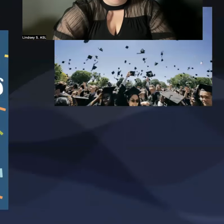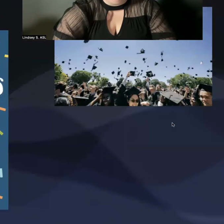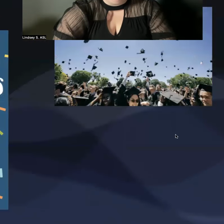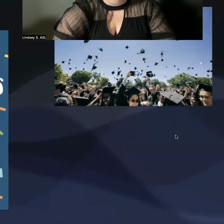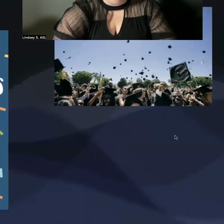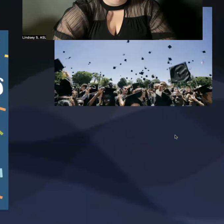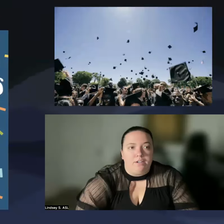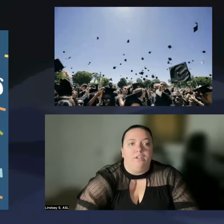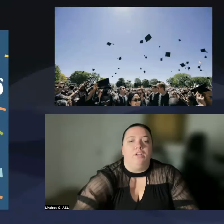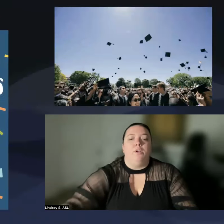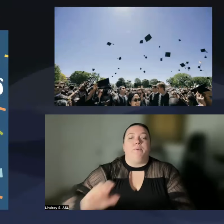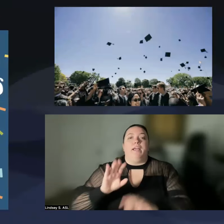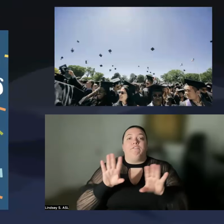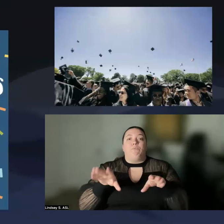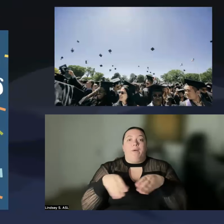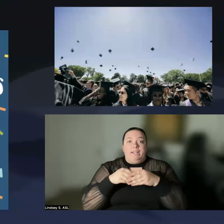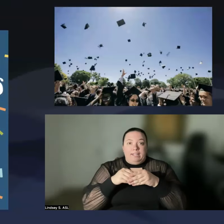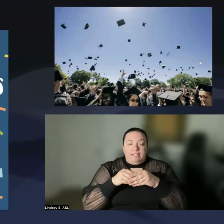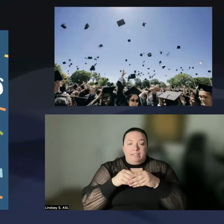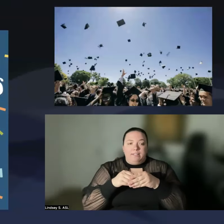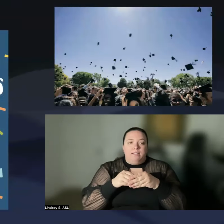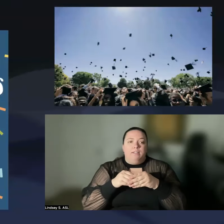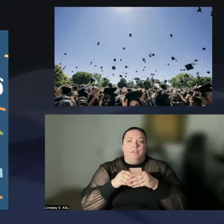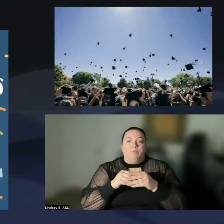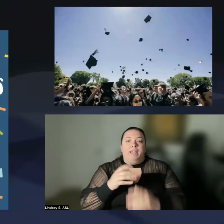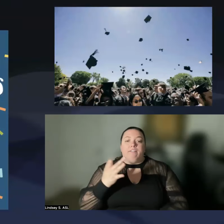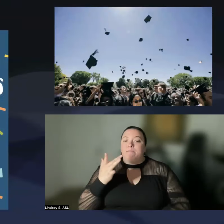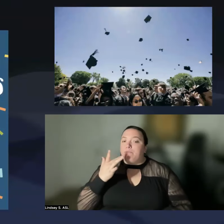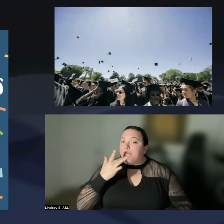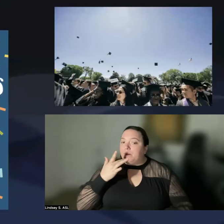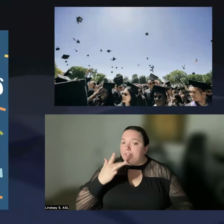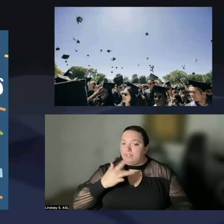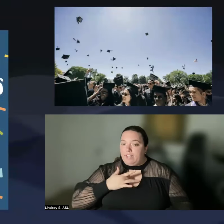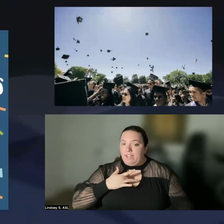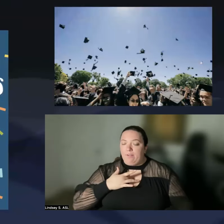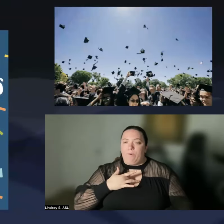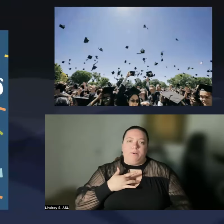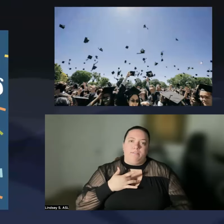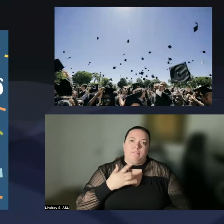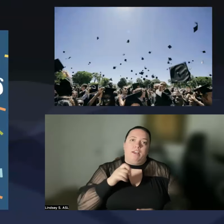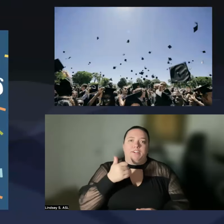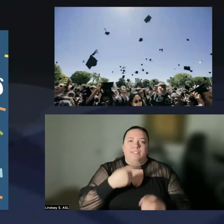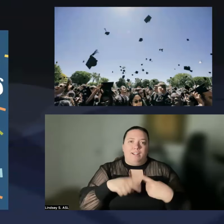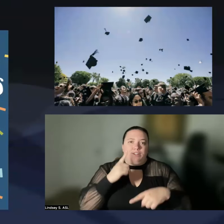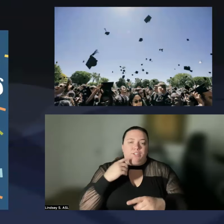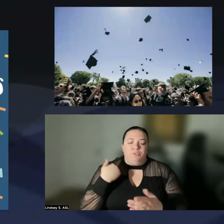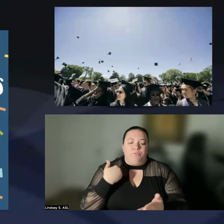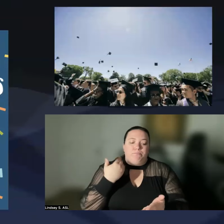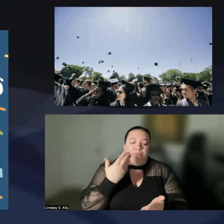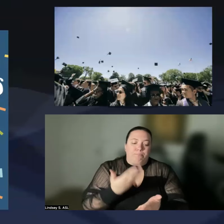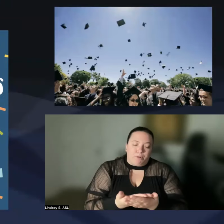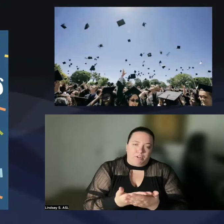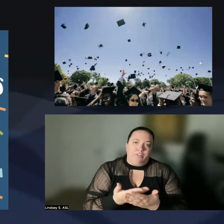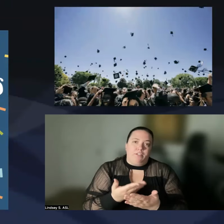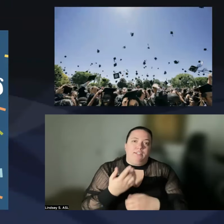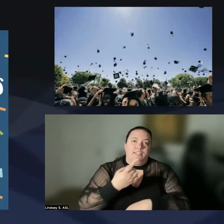Okay, we have, I'll put myself right here. We have wedding, we have birthday, or other signs you can do